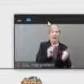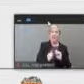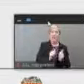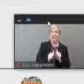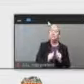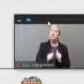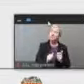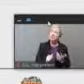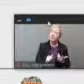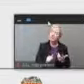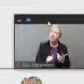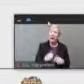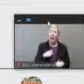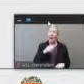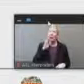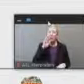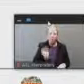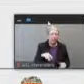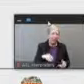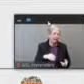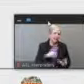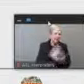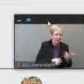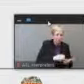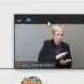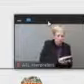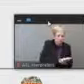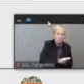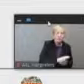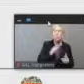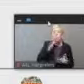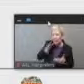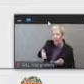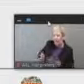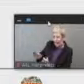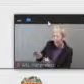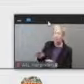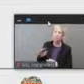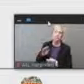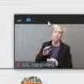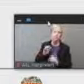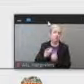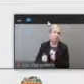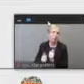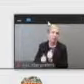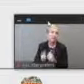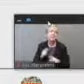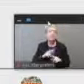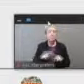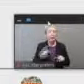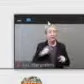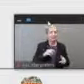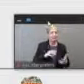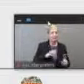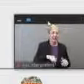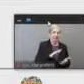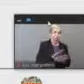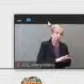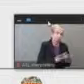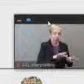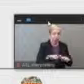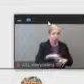some schools that went back in person are now reopening sports, and I think that infrastructure that Secretary Stewart has created is an